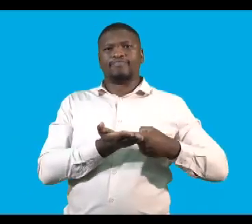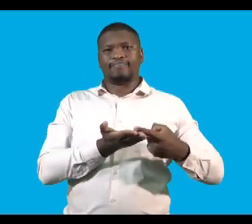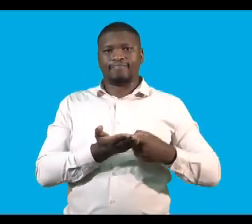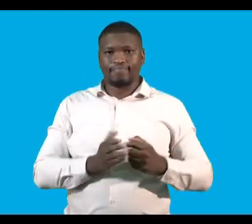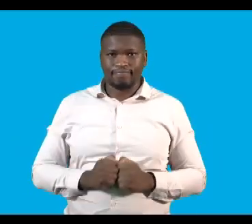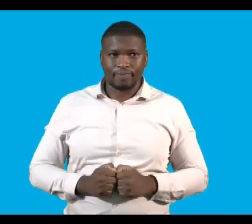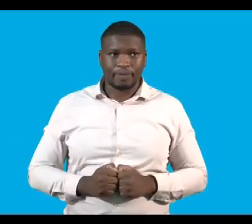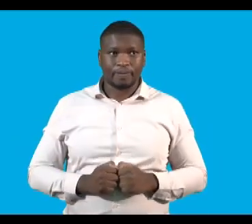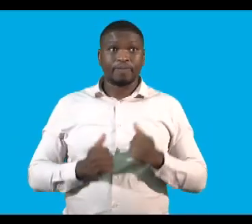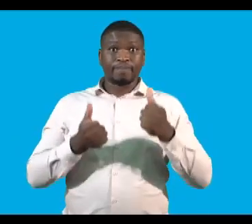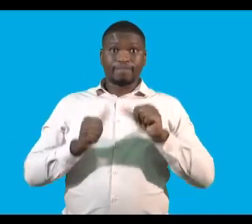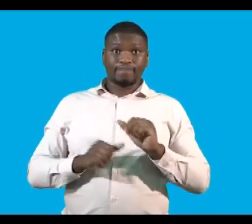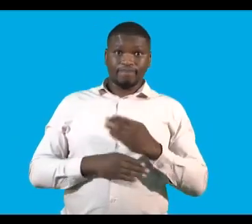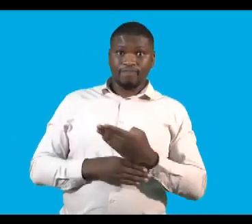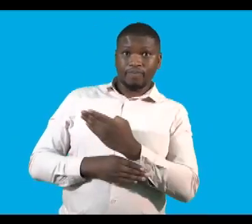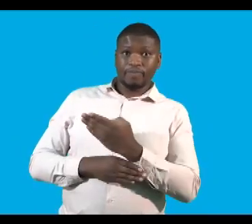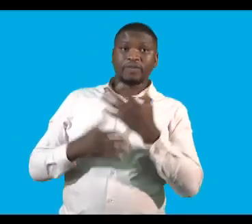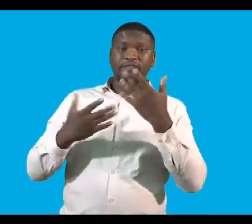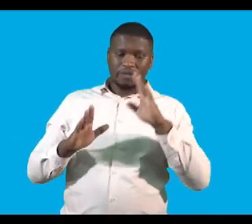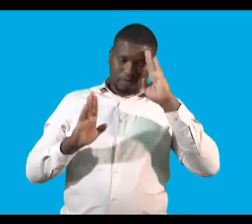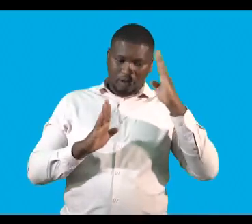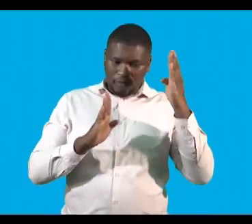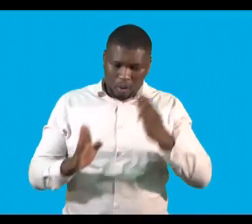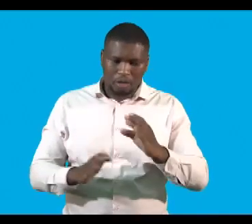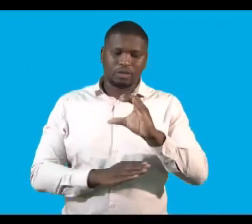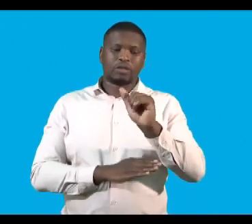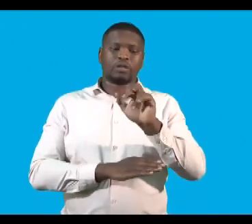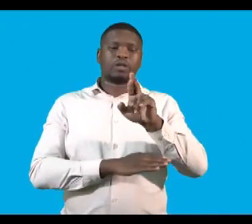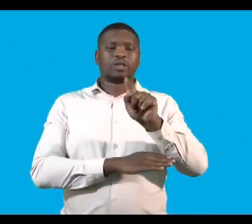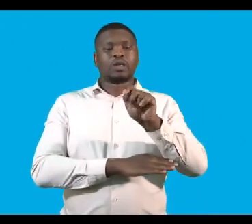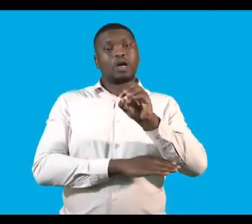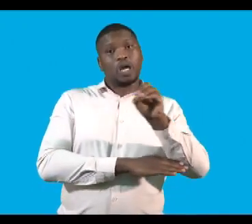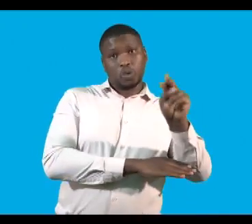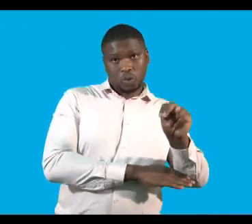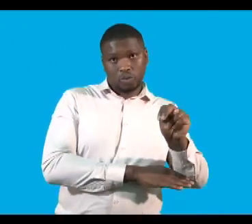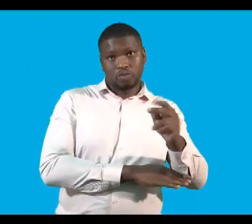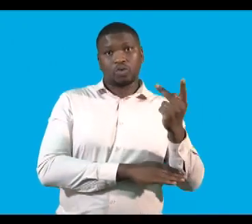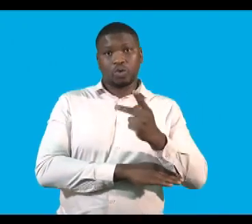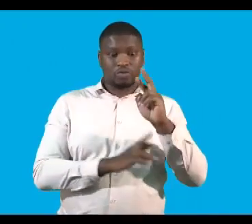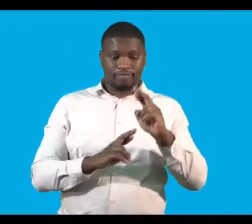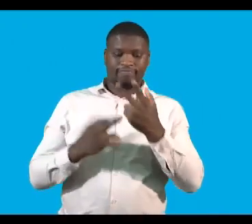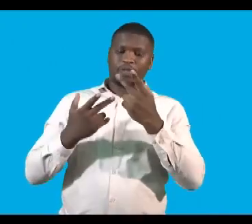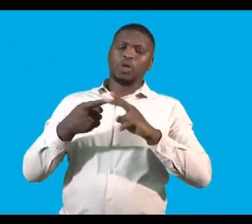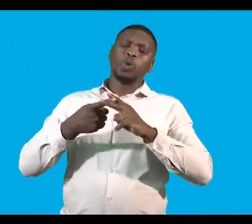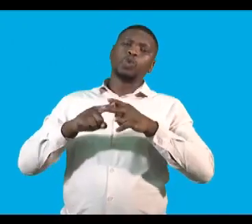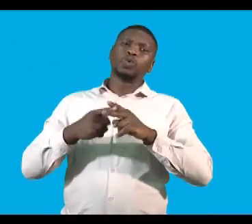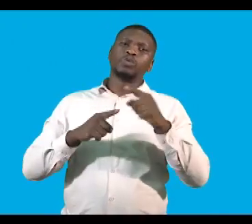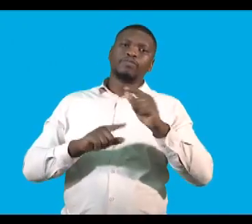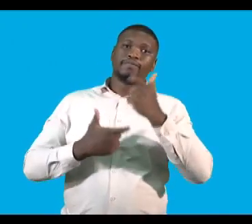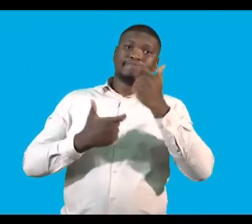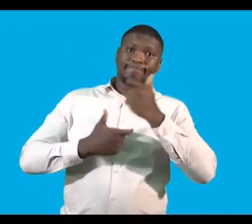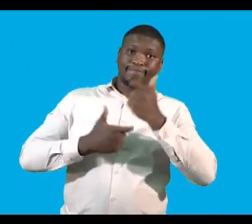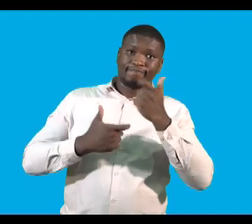This part of the lesson has focused on cartoons and revising tools of humor, analyzing how